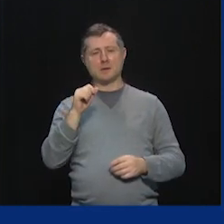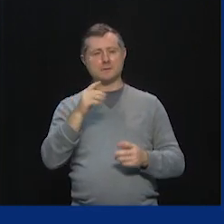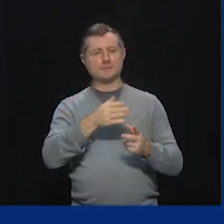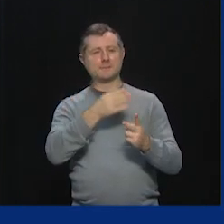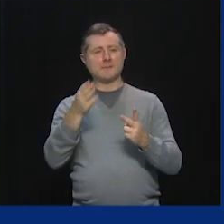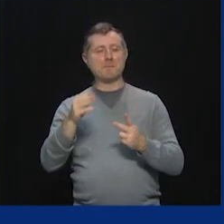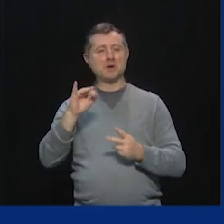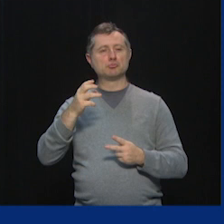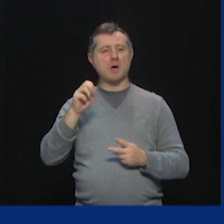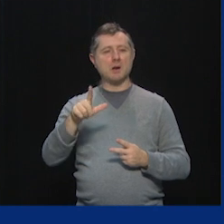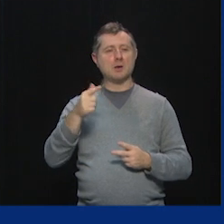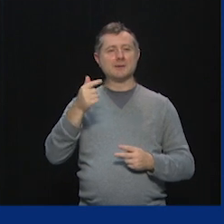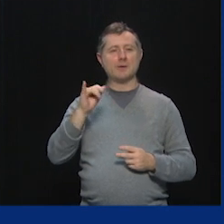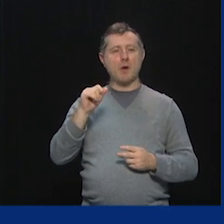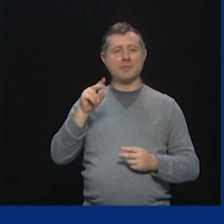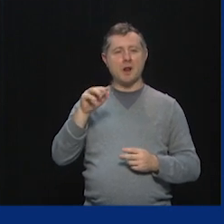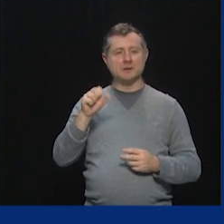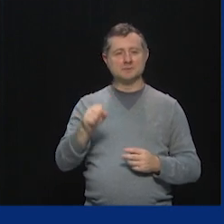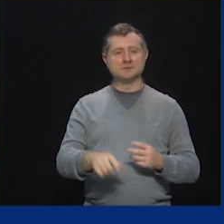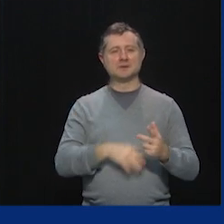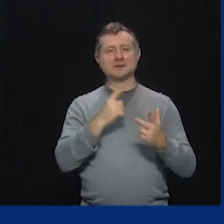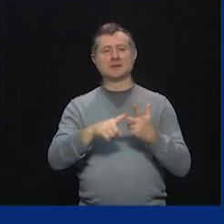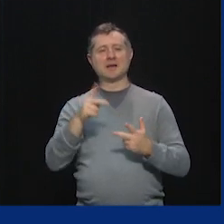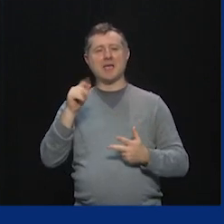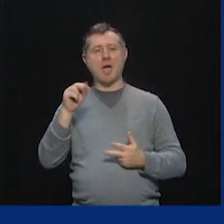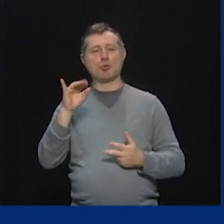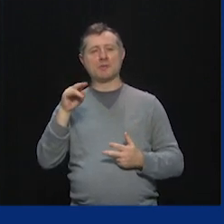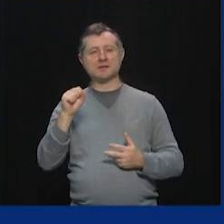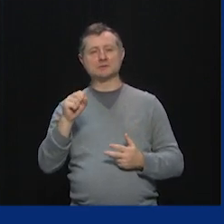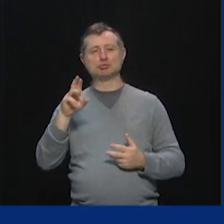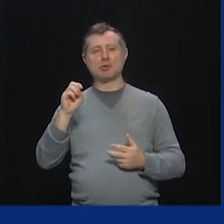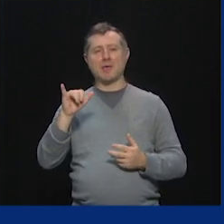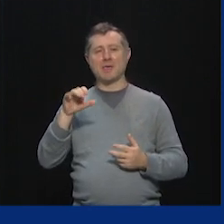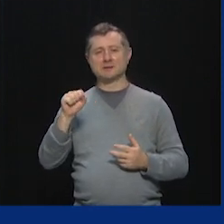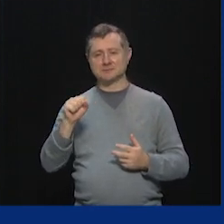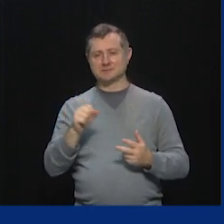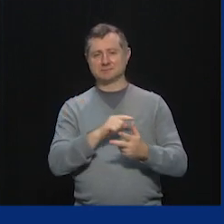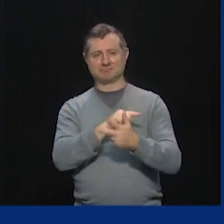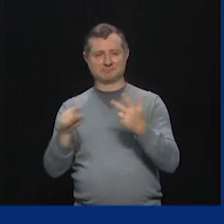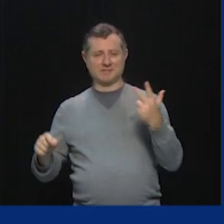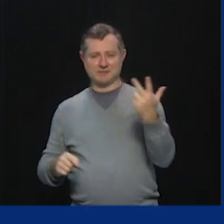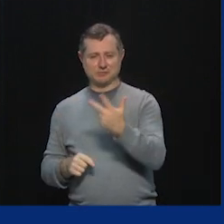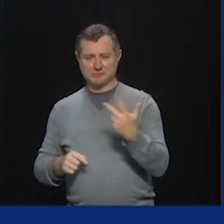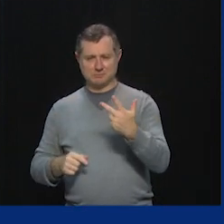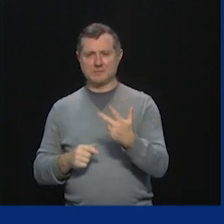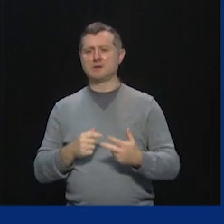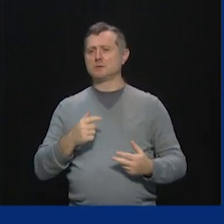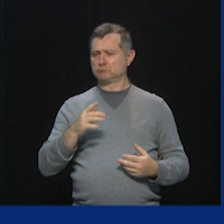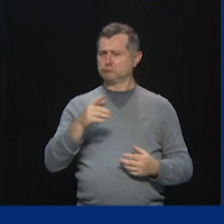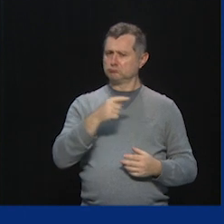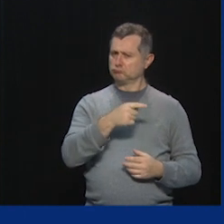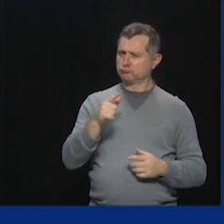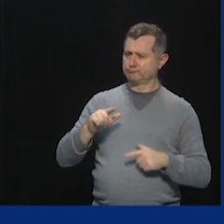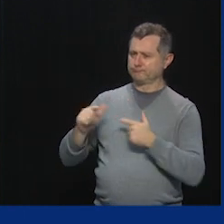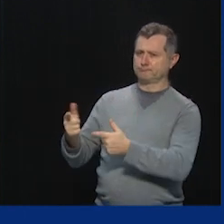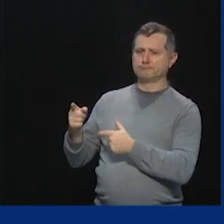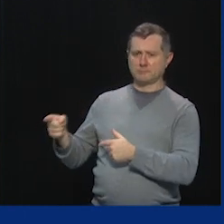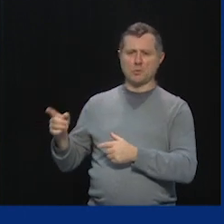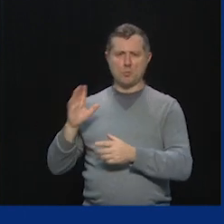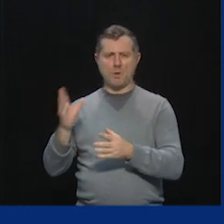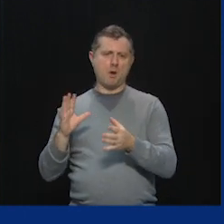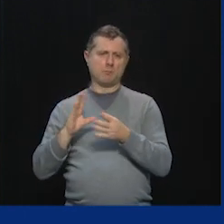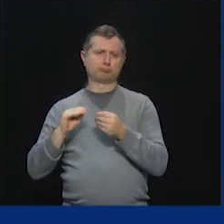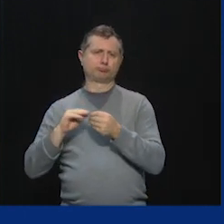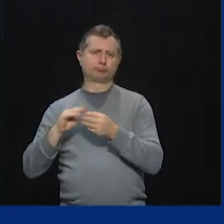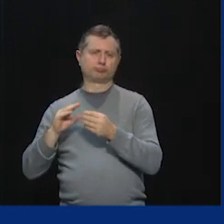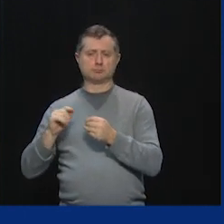she knows how important this is. I want to allow them a few minutes to say a few words. But when this is all done, I want to be able,